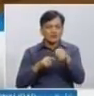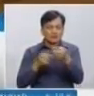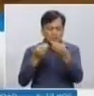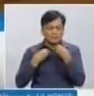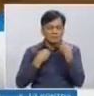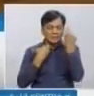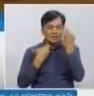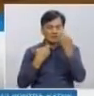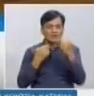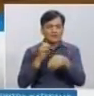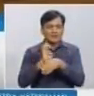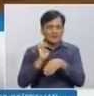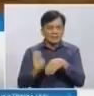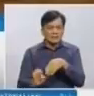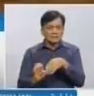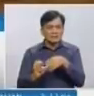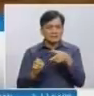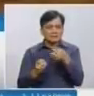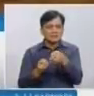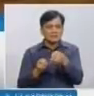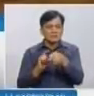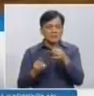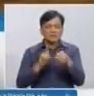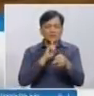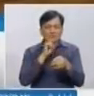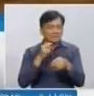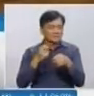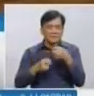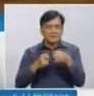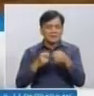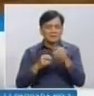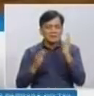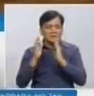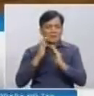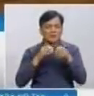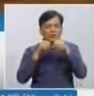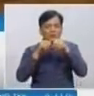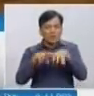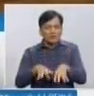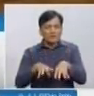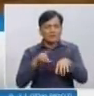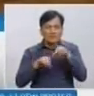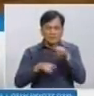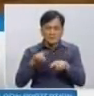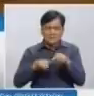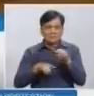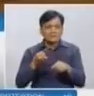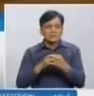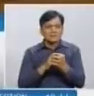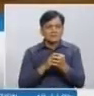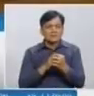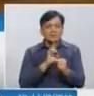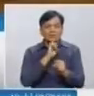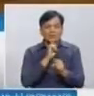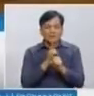it. It pains me to no end the loss of friendships. And that